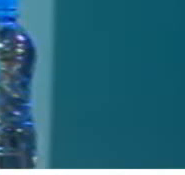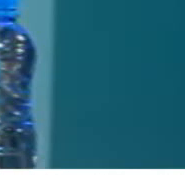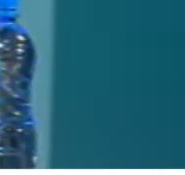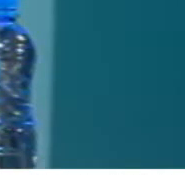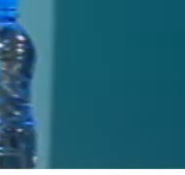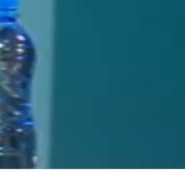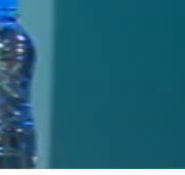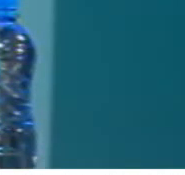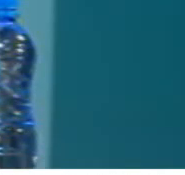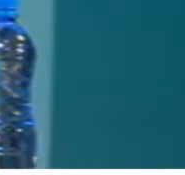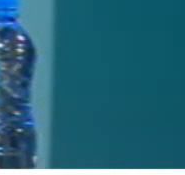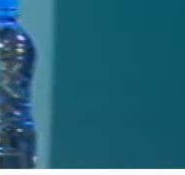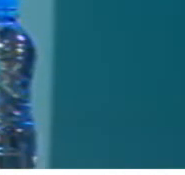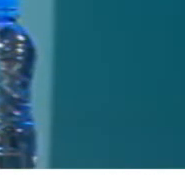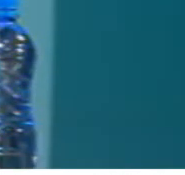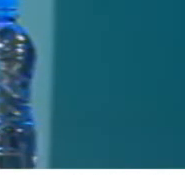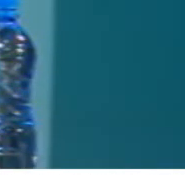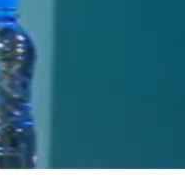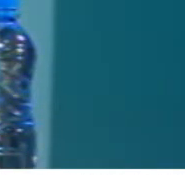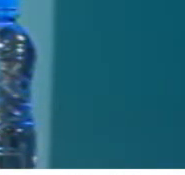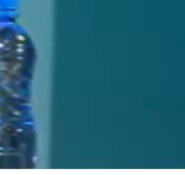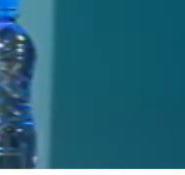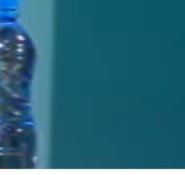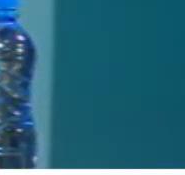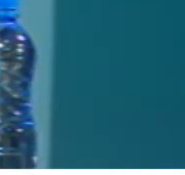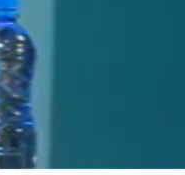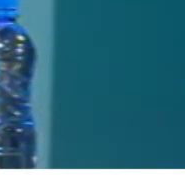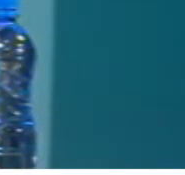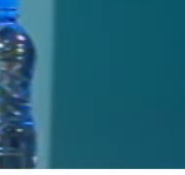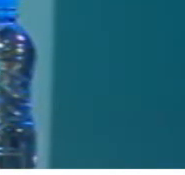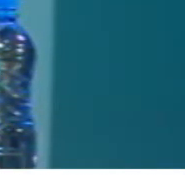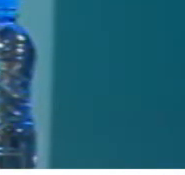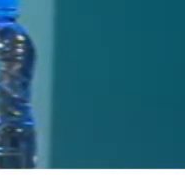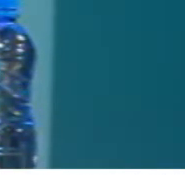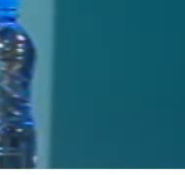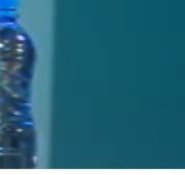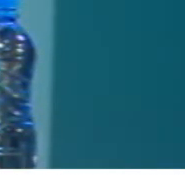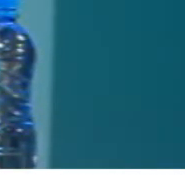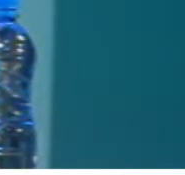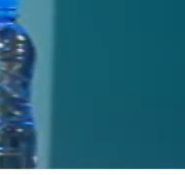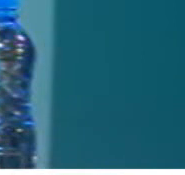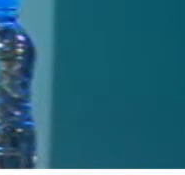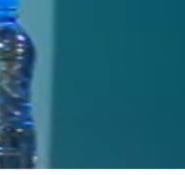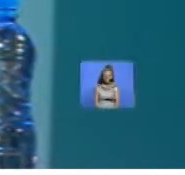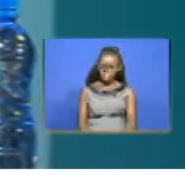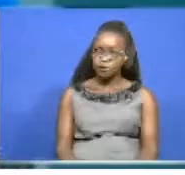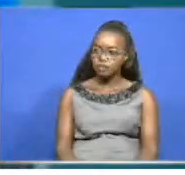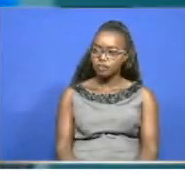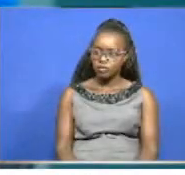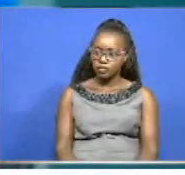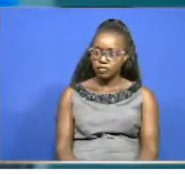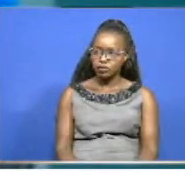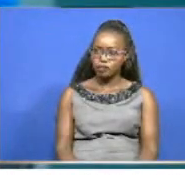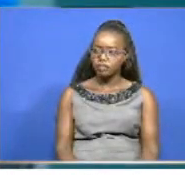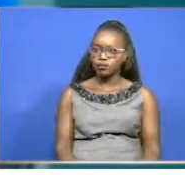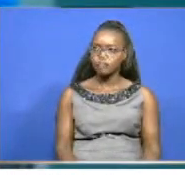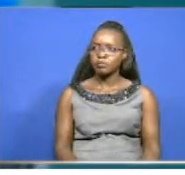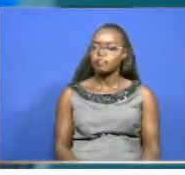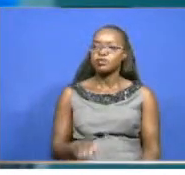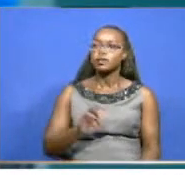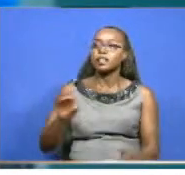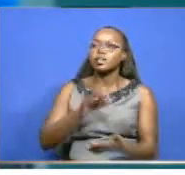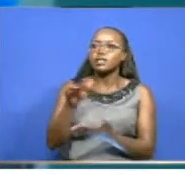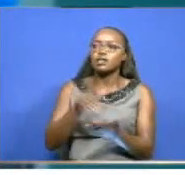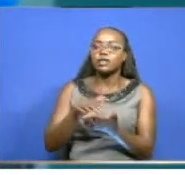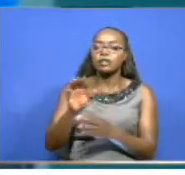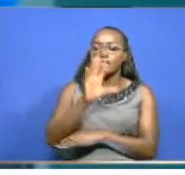Michuki, mm-hmm. you know, it was ungovernable. Nairobi was ungovernable, our capital city, that actually East and Central Africa sees